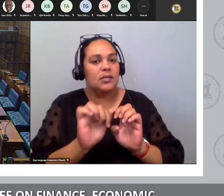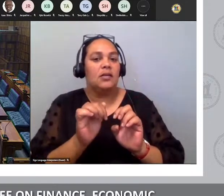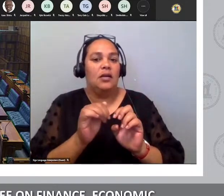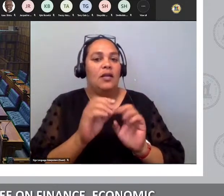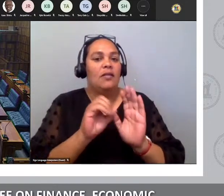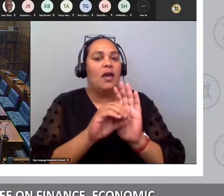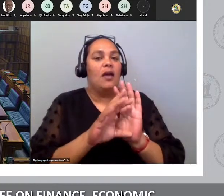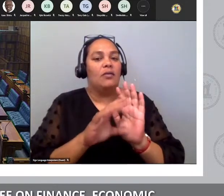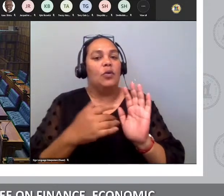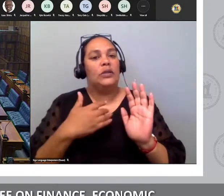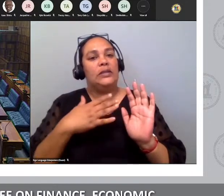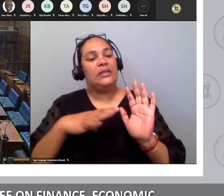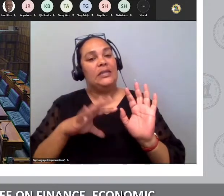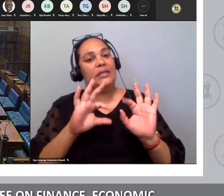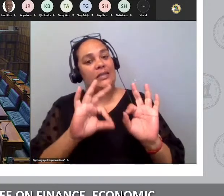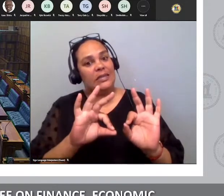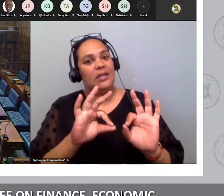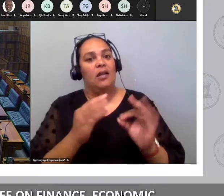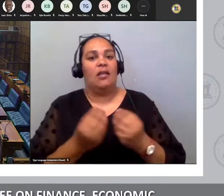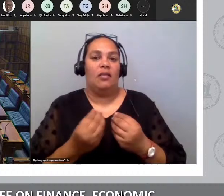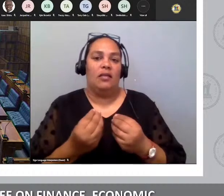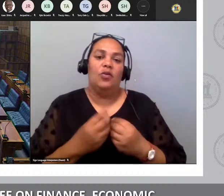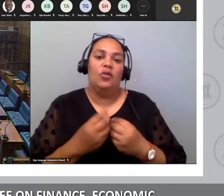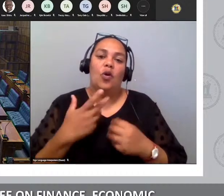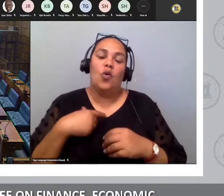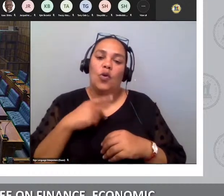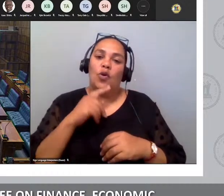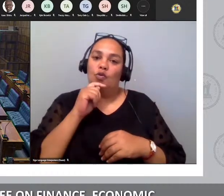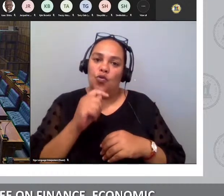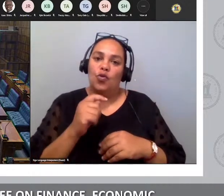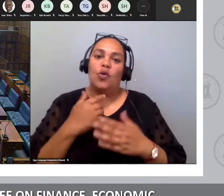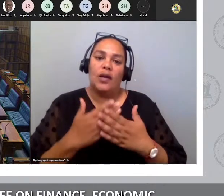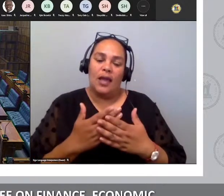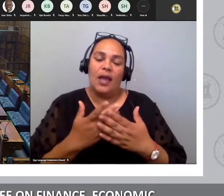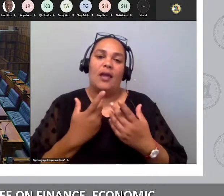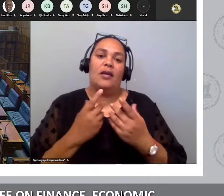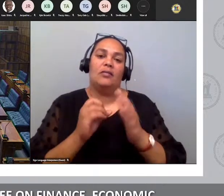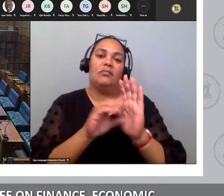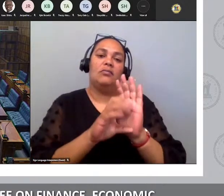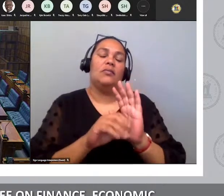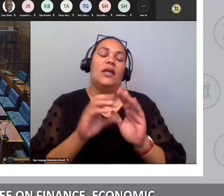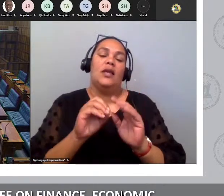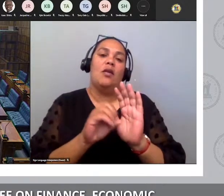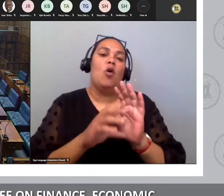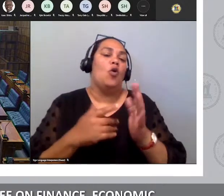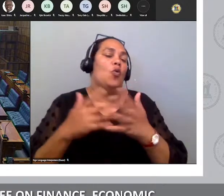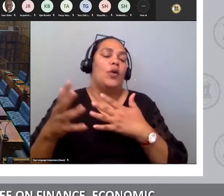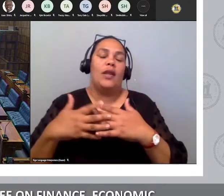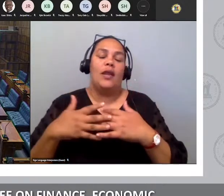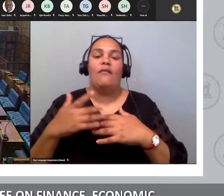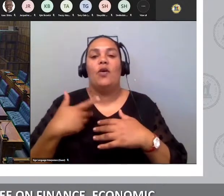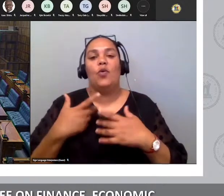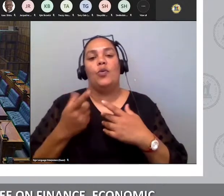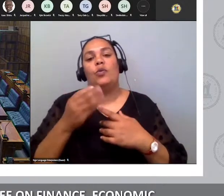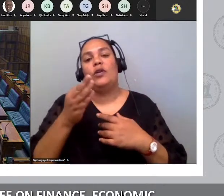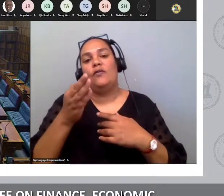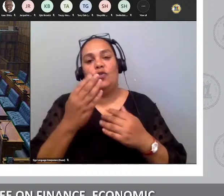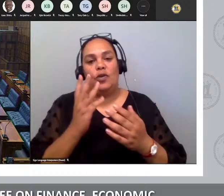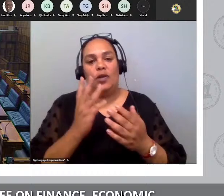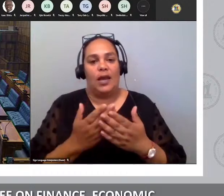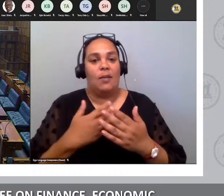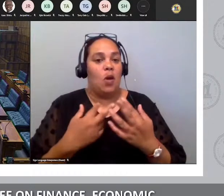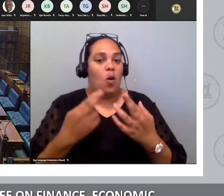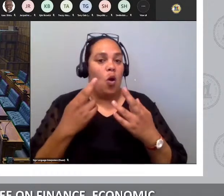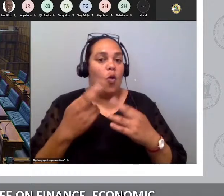the appetite for these kind of things um so that we are able to put it out in the Market at some point throughly in the future I'm